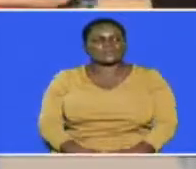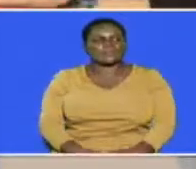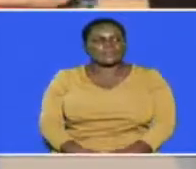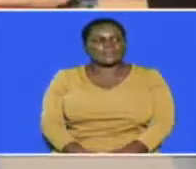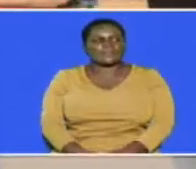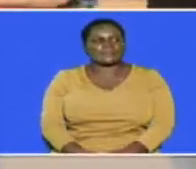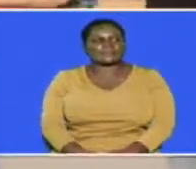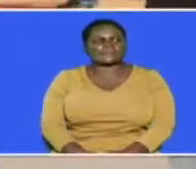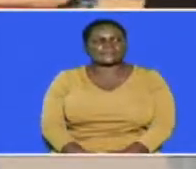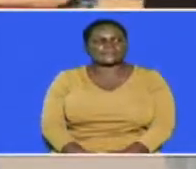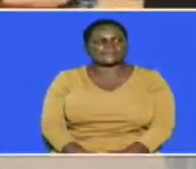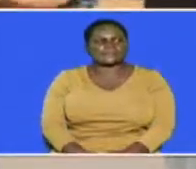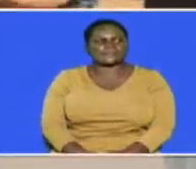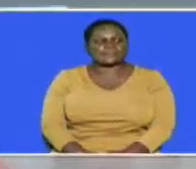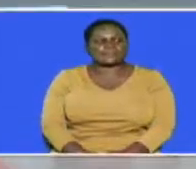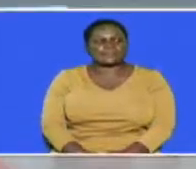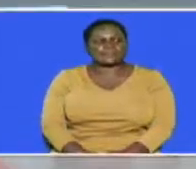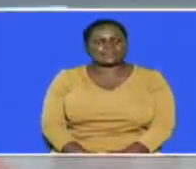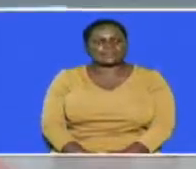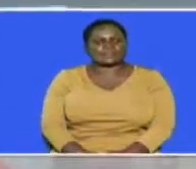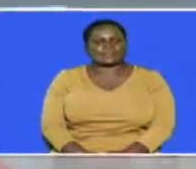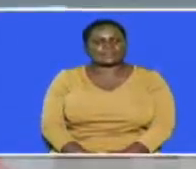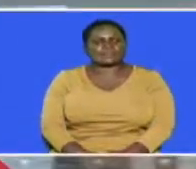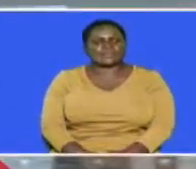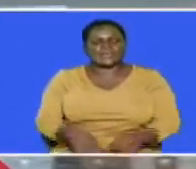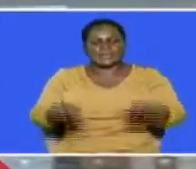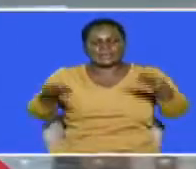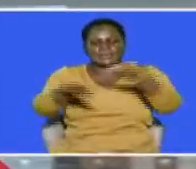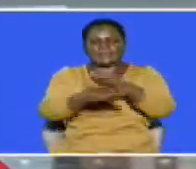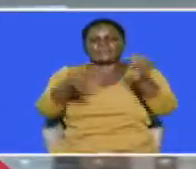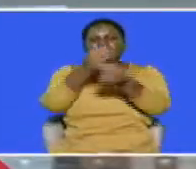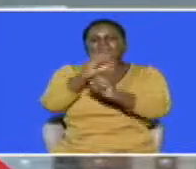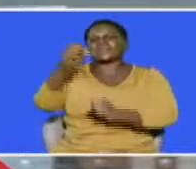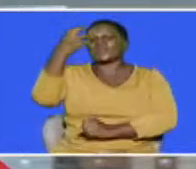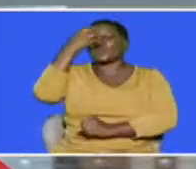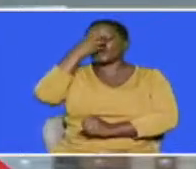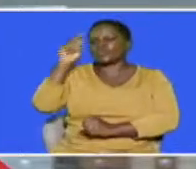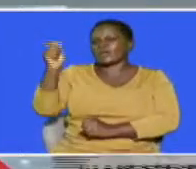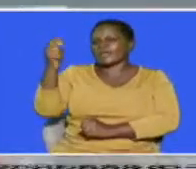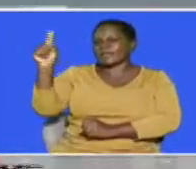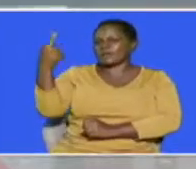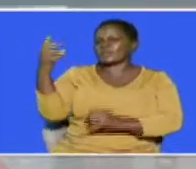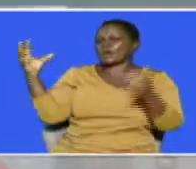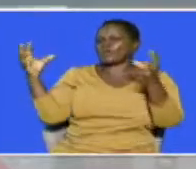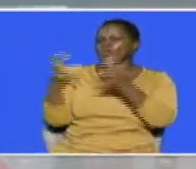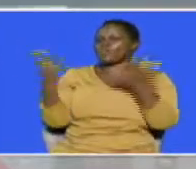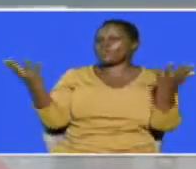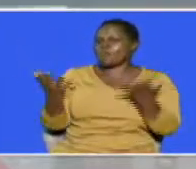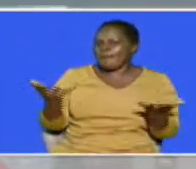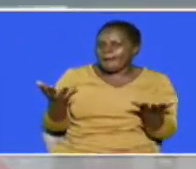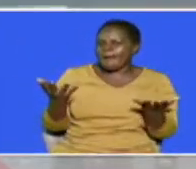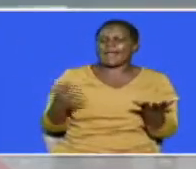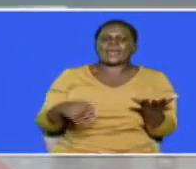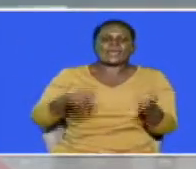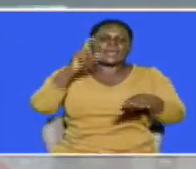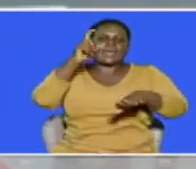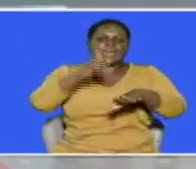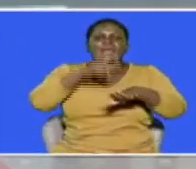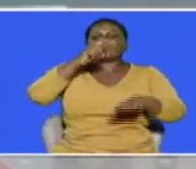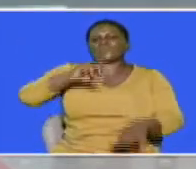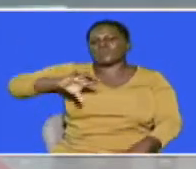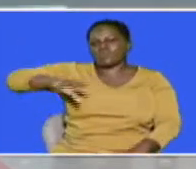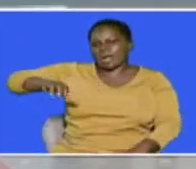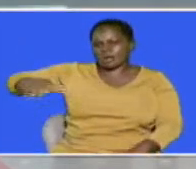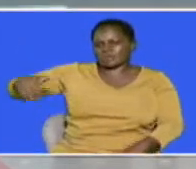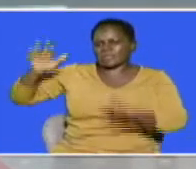you know, their constituency. Meanwhile, Deputy President William Ruto's Kenya Kwanza Brigade today landed in Embu County